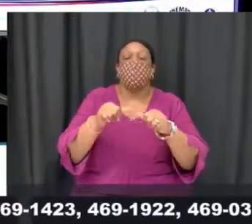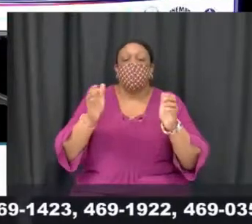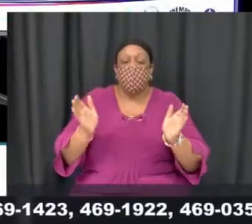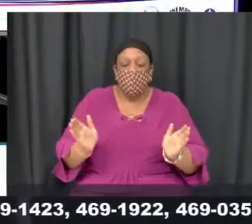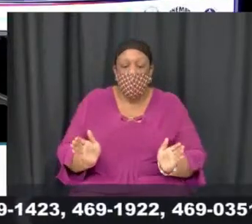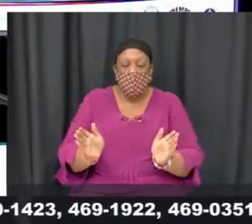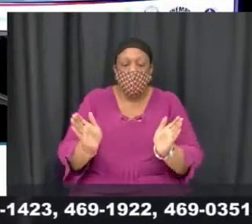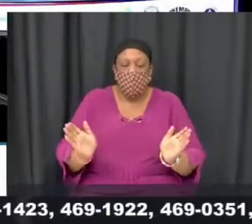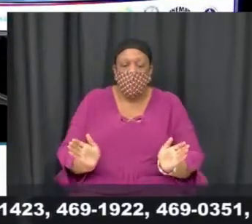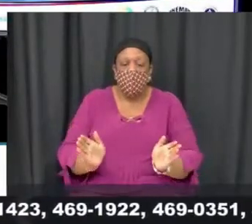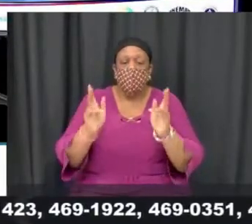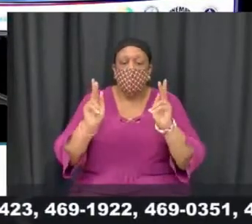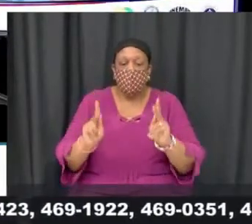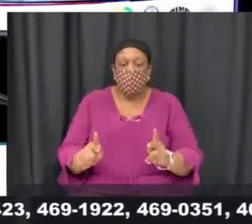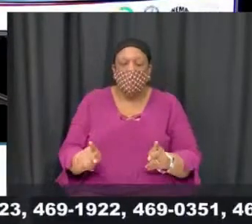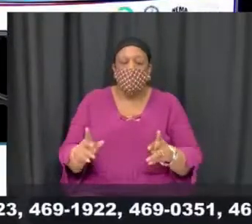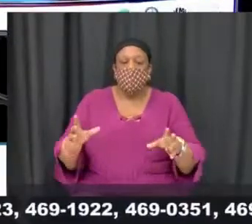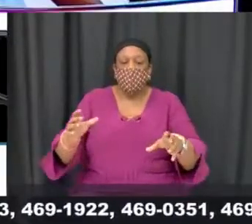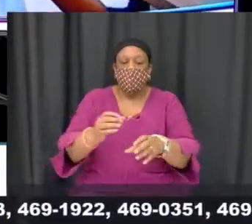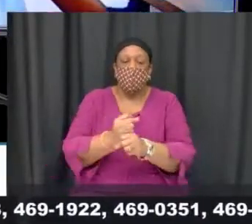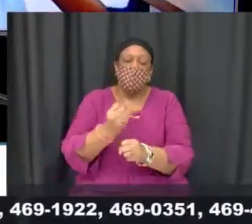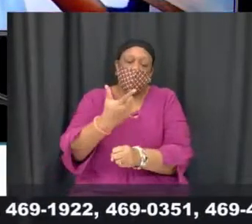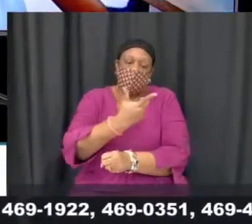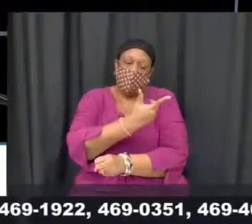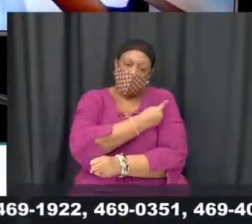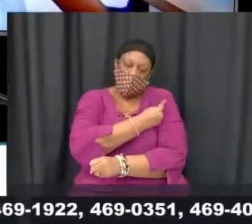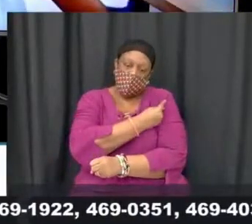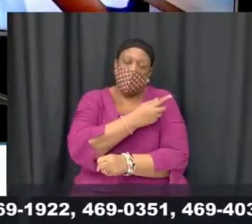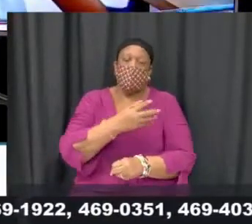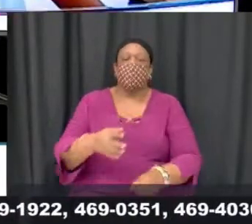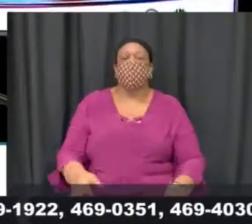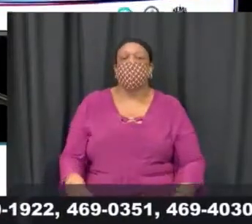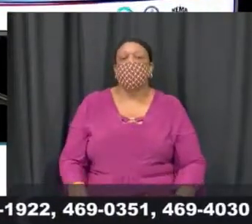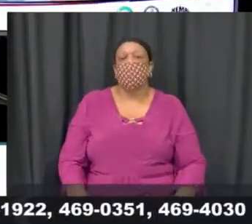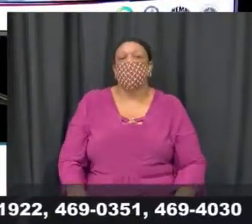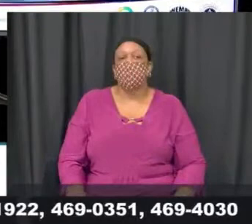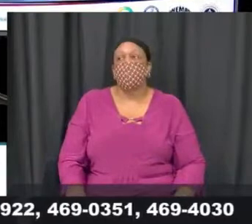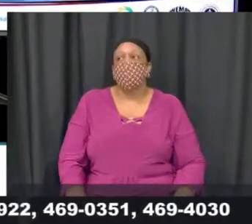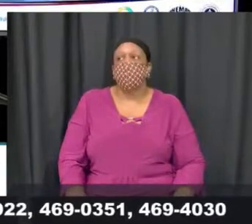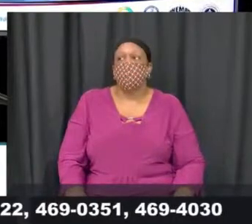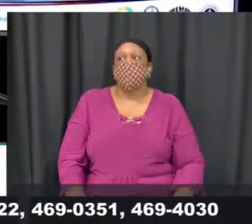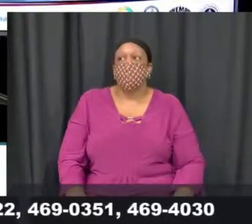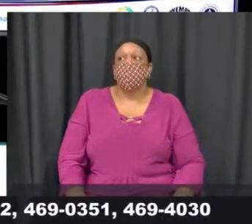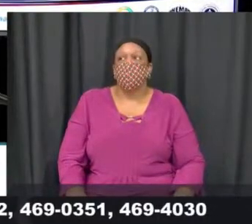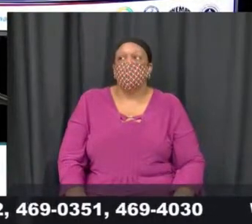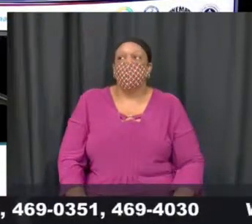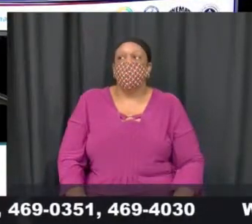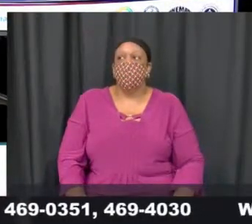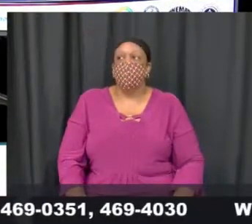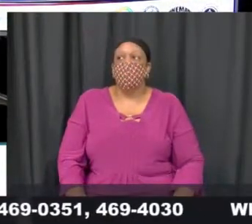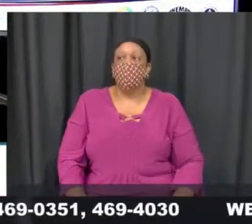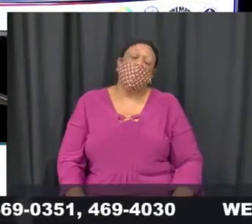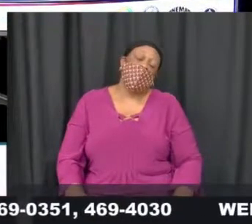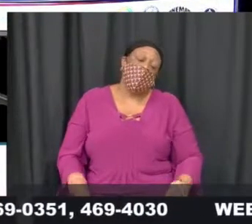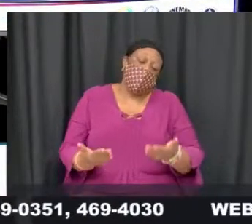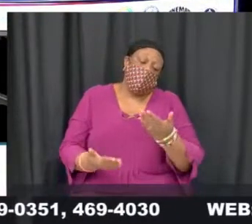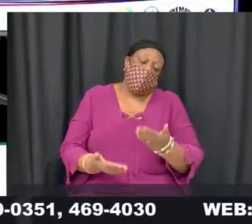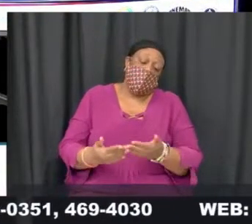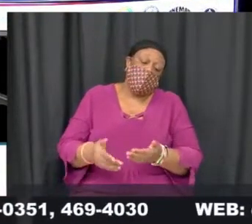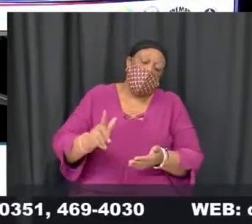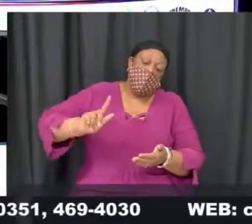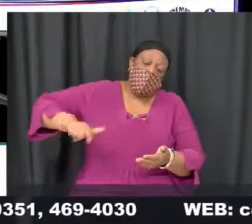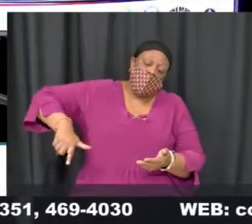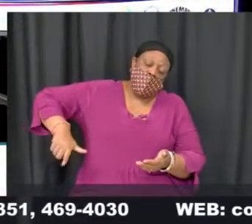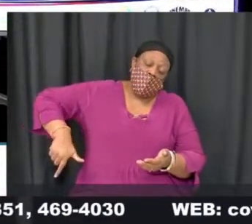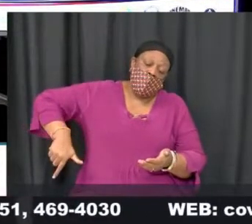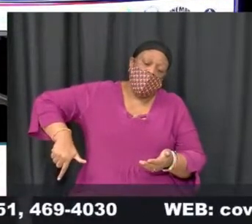as many persons as possible vaccinated. And hopefully, as we said before also, later on in the year or next year, if